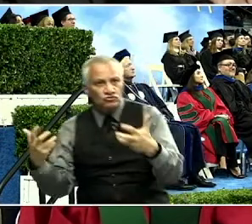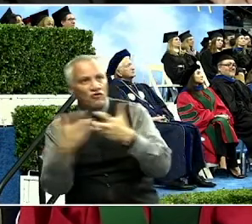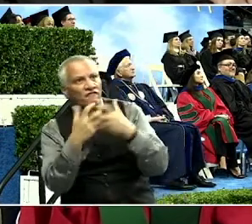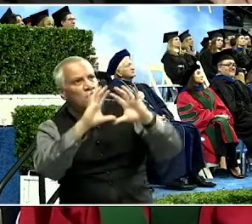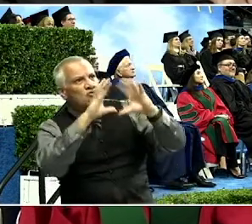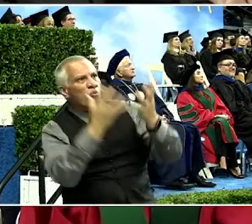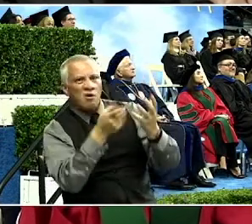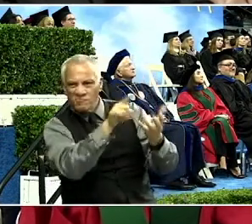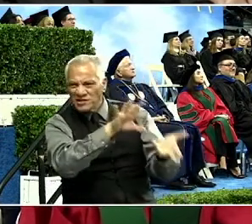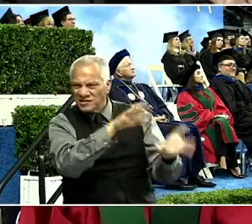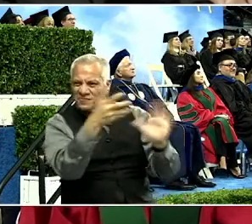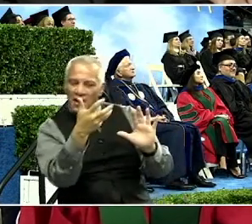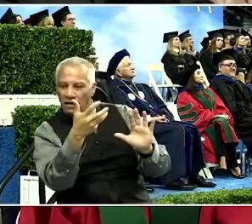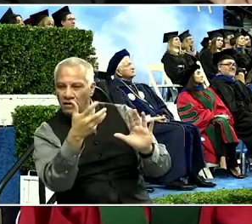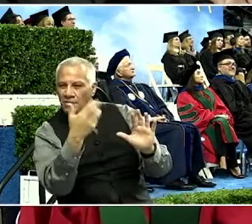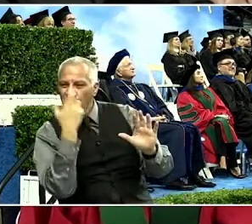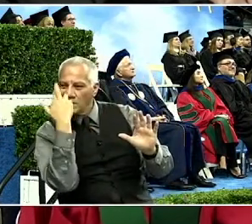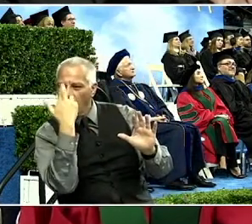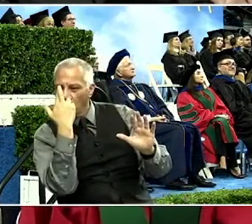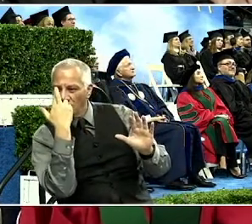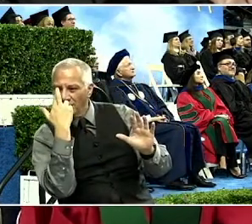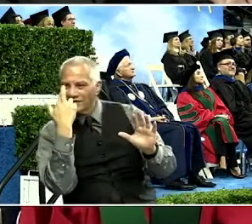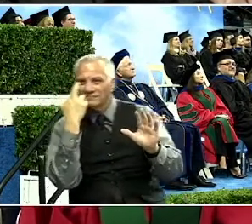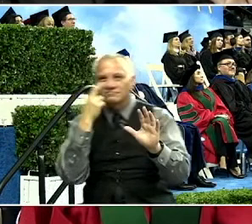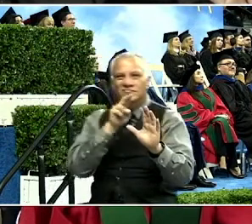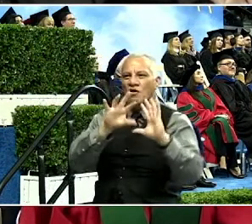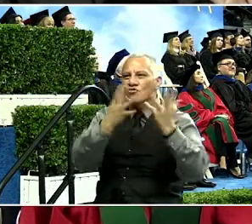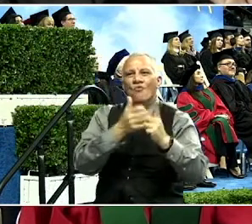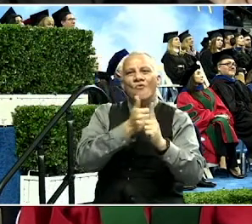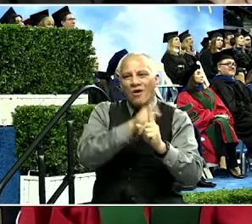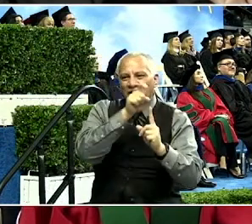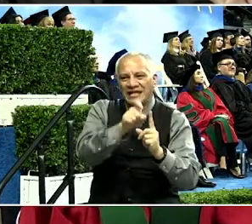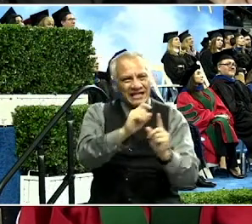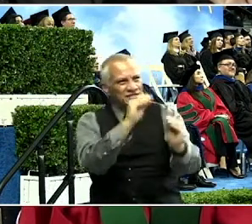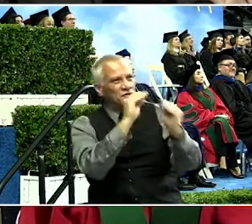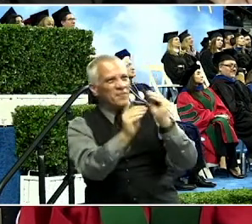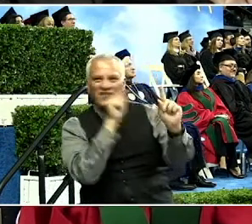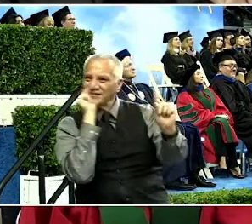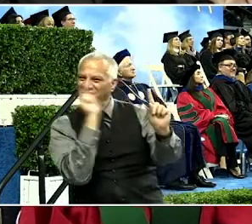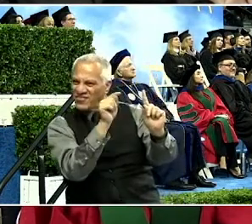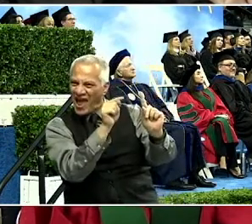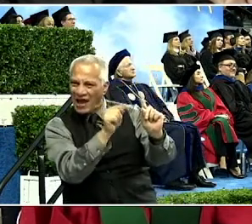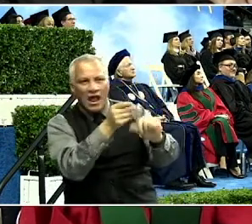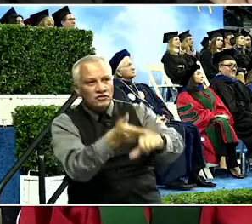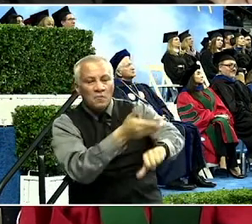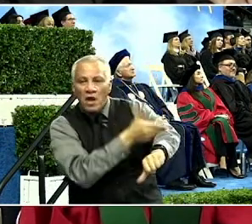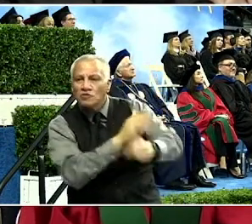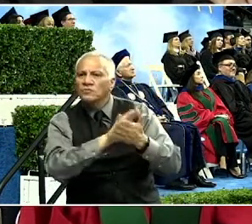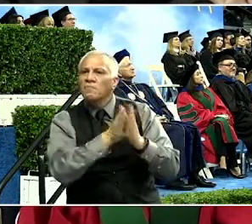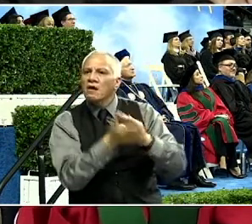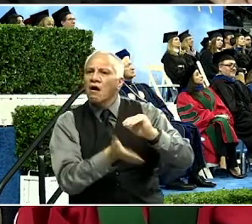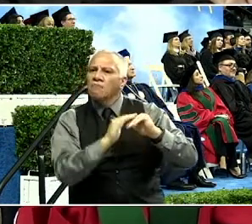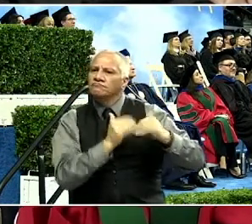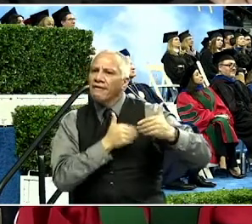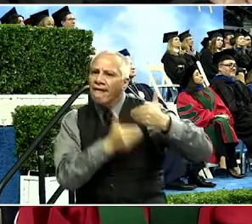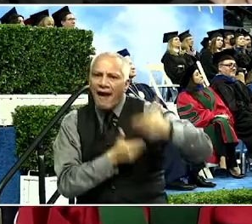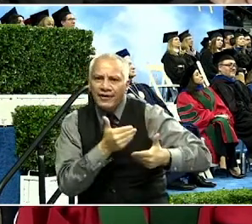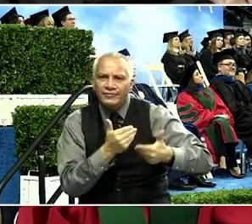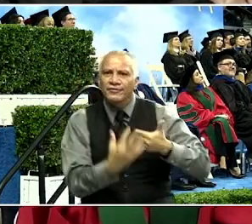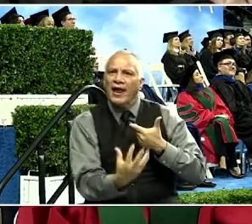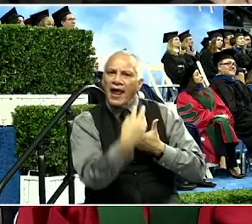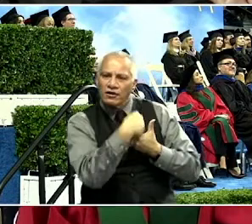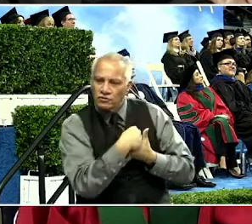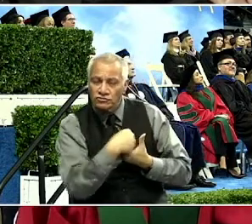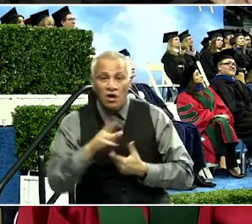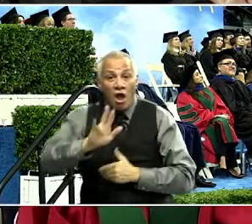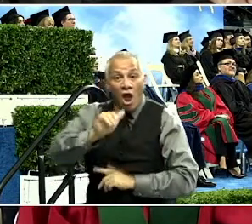up world. But now I see it differently. It's the world that needs to do better, be kinder, be more inclusive. And